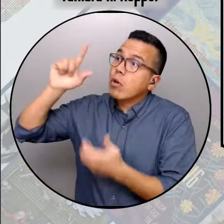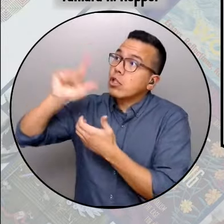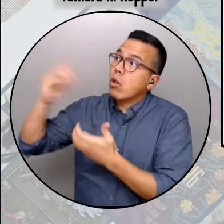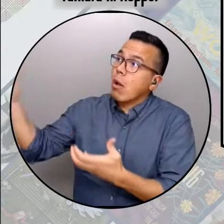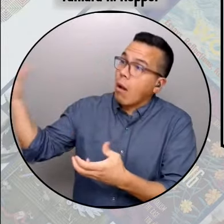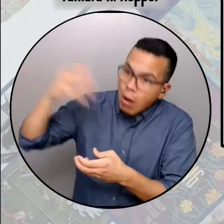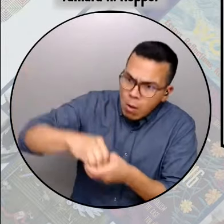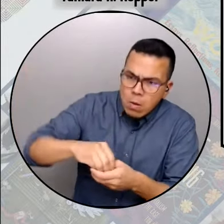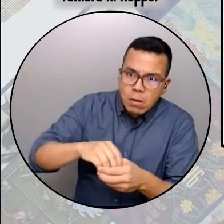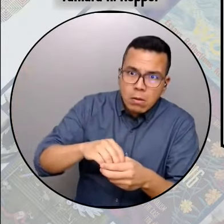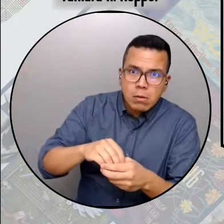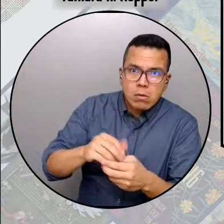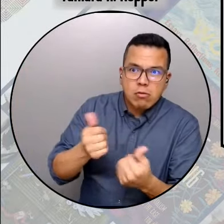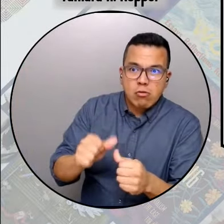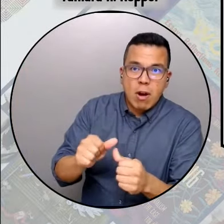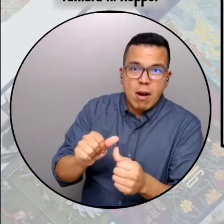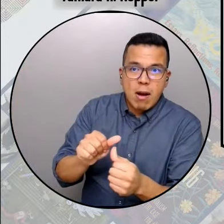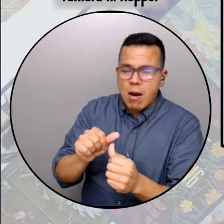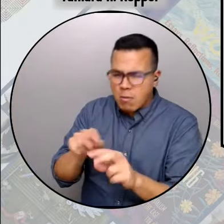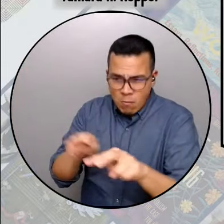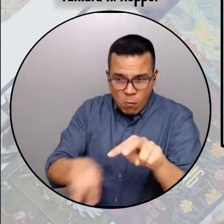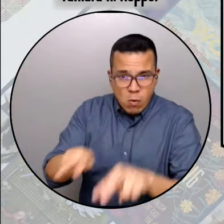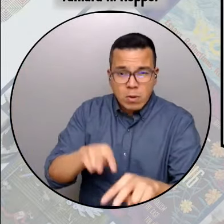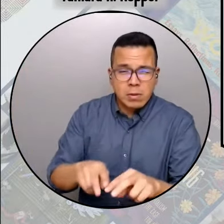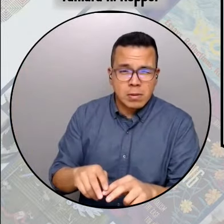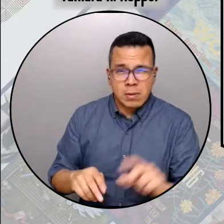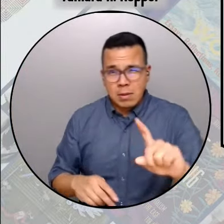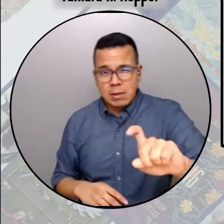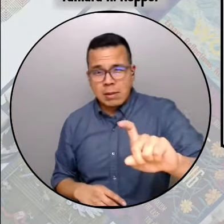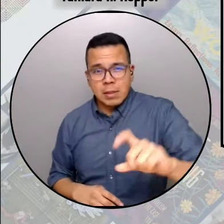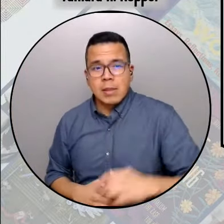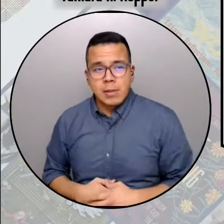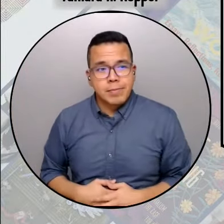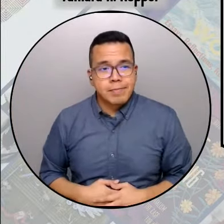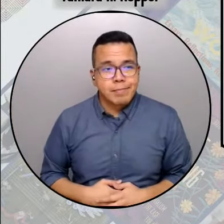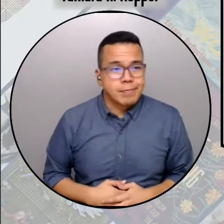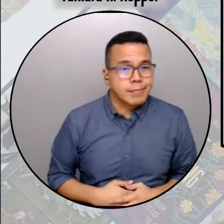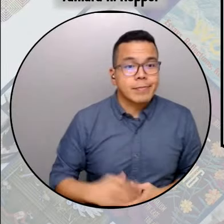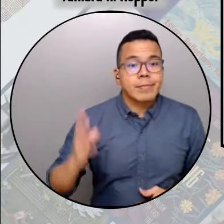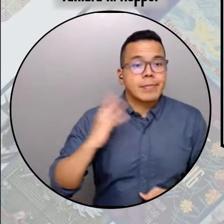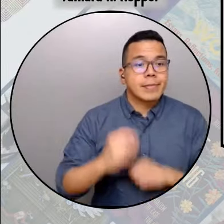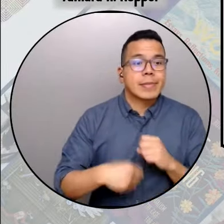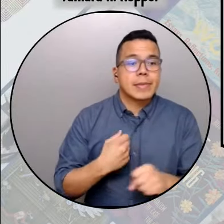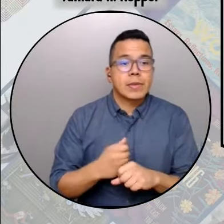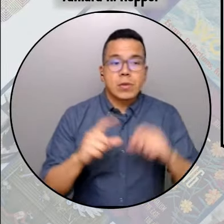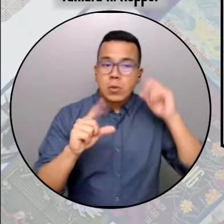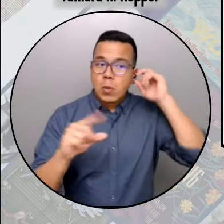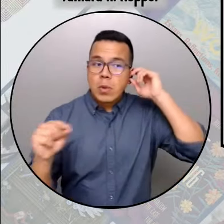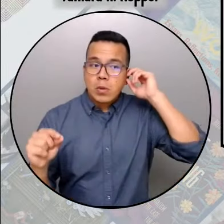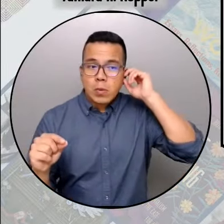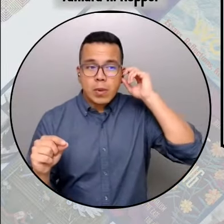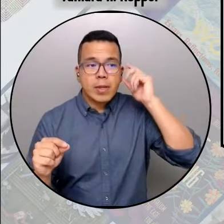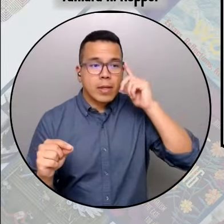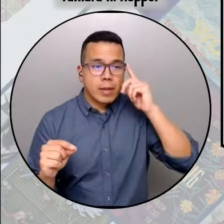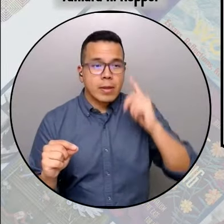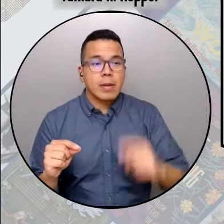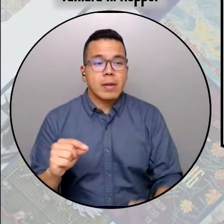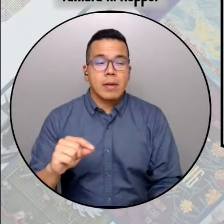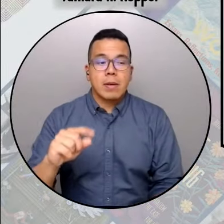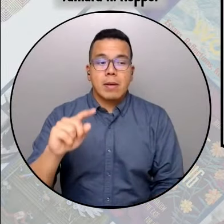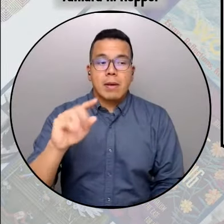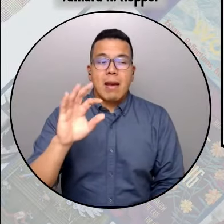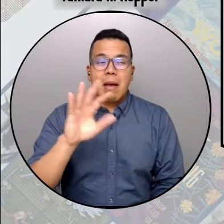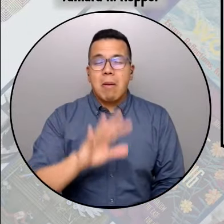models. And basically, in fiscal year 2020, approximately 920 citizens were swept up through